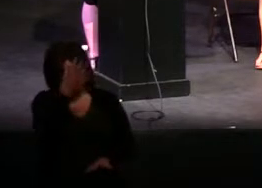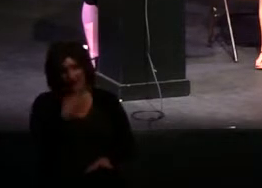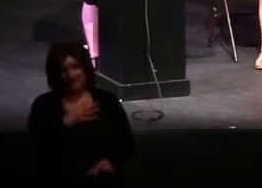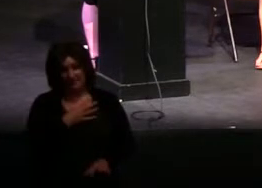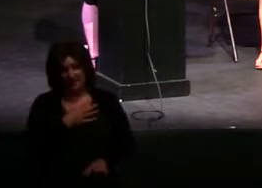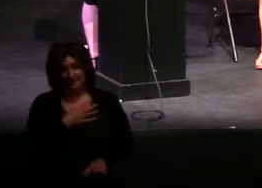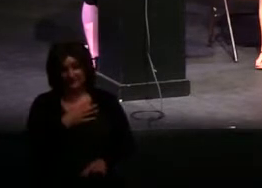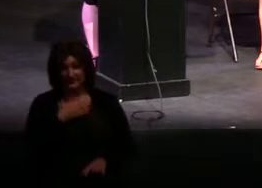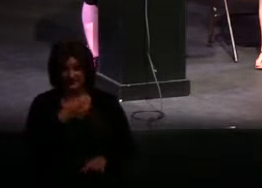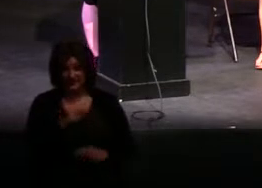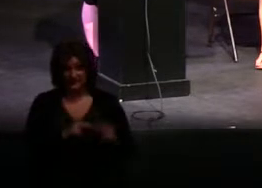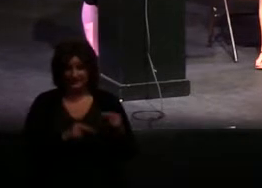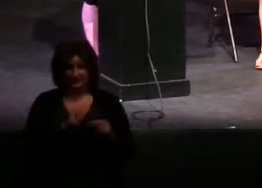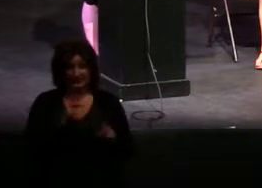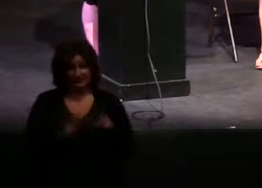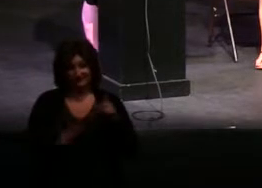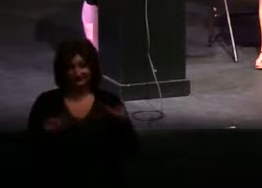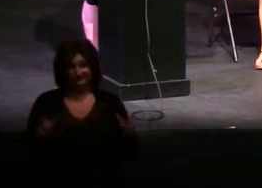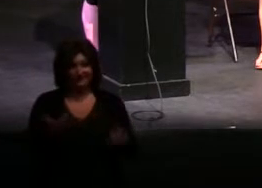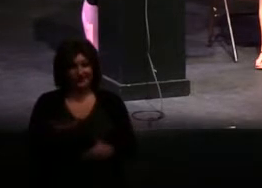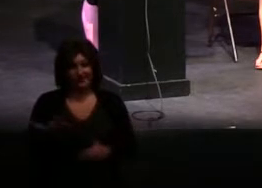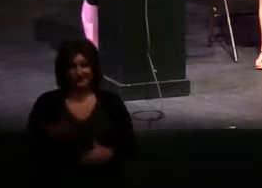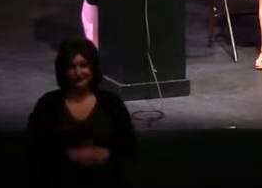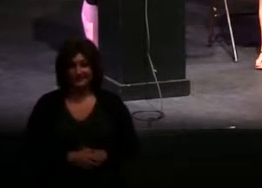He liked to build large things.